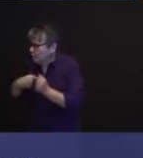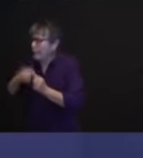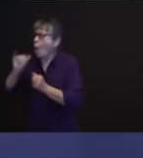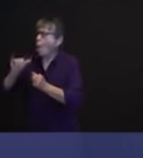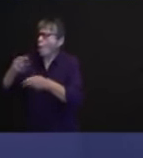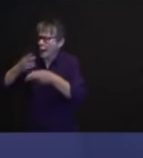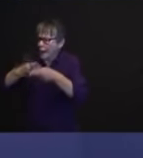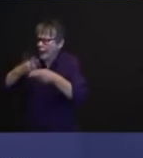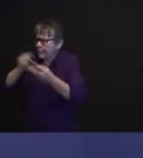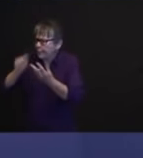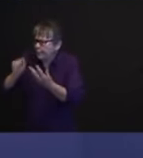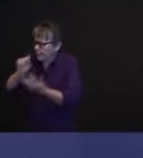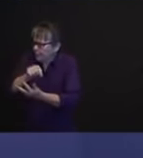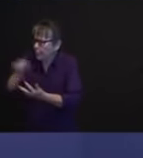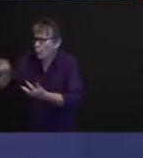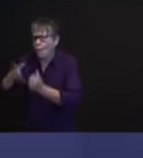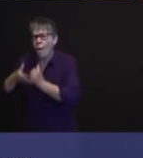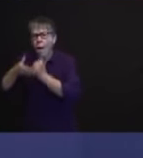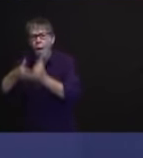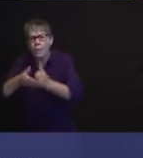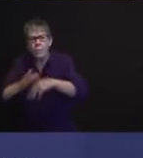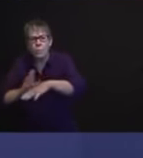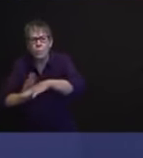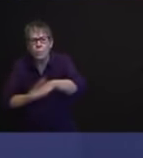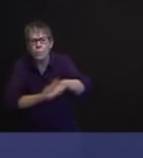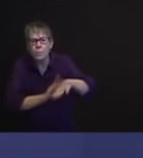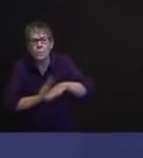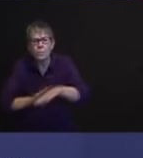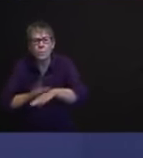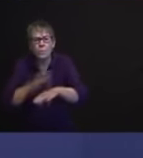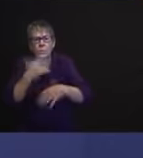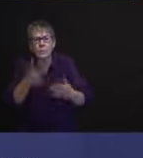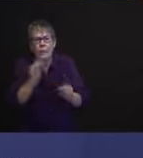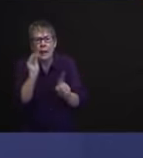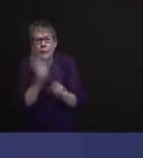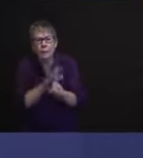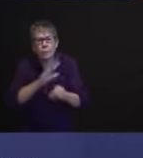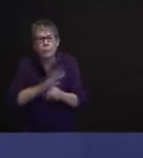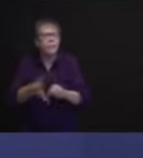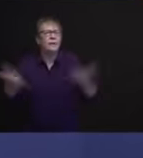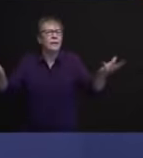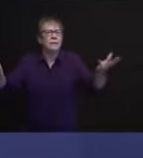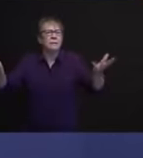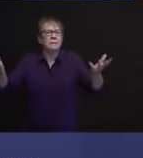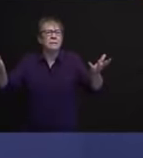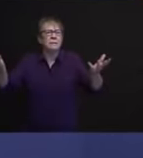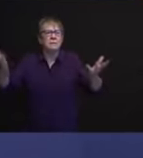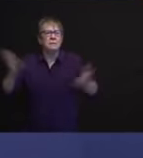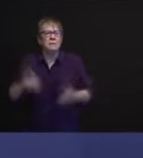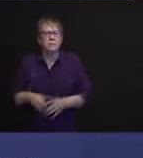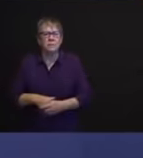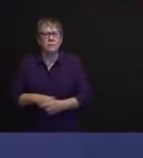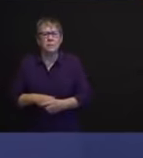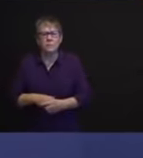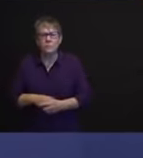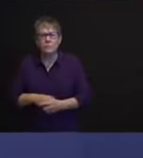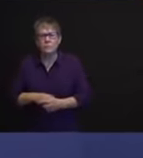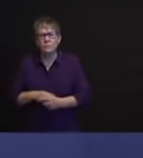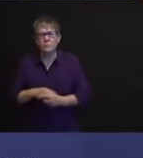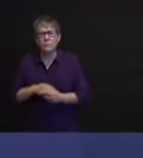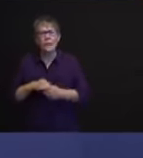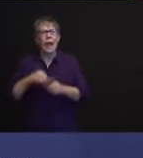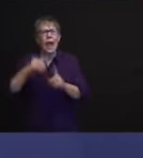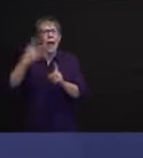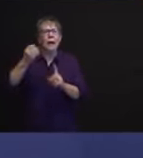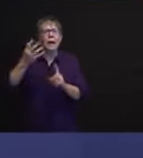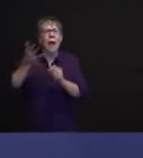one is, yes, it does give us additional information as to where we think that somebody might have been exposed. But contact tracing, while